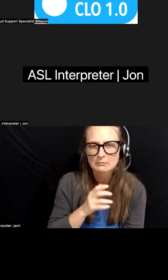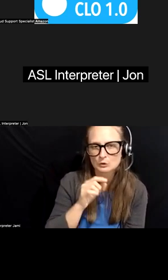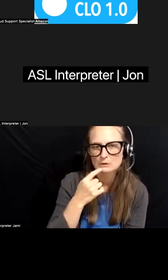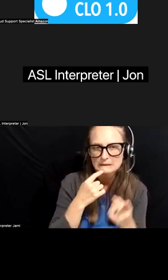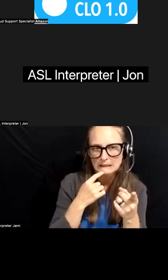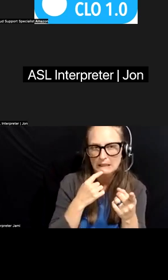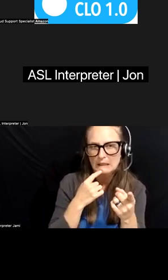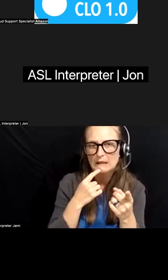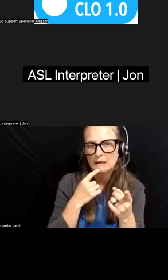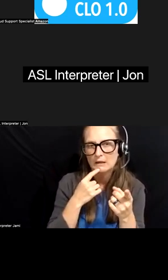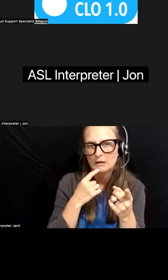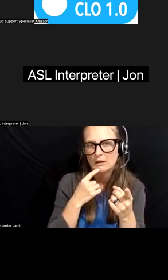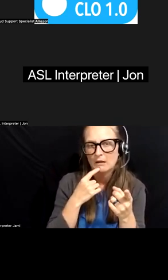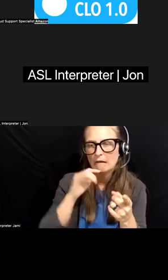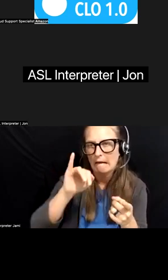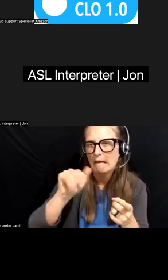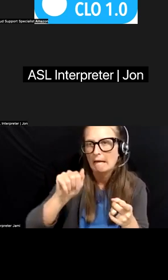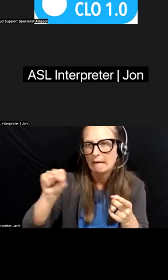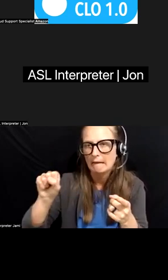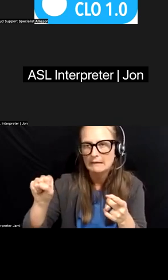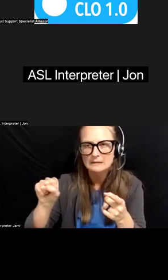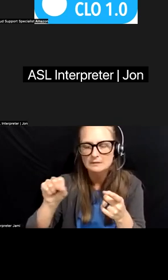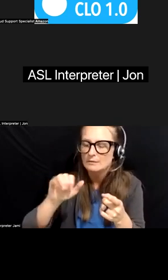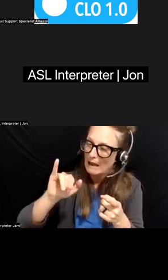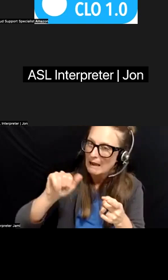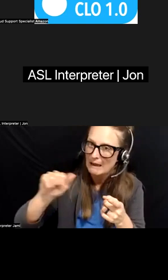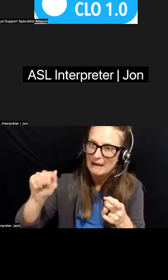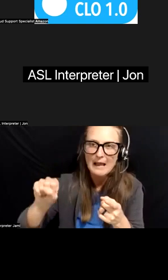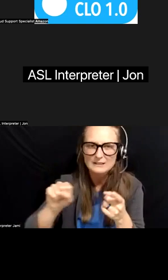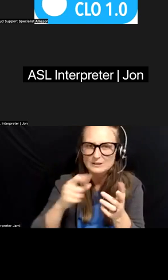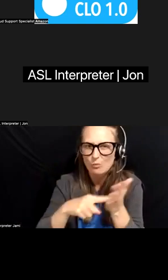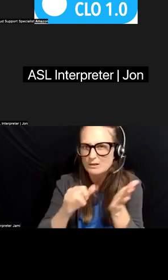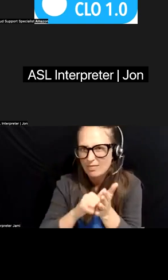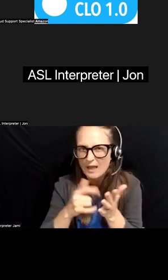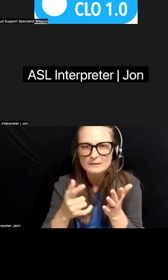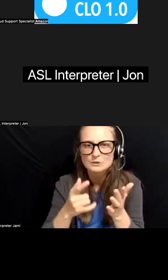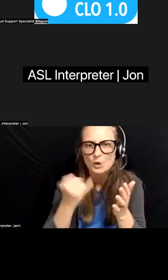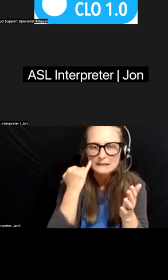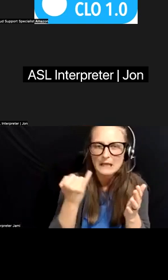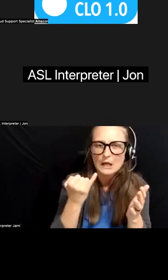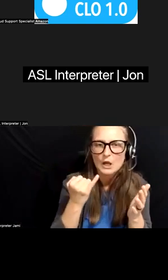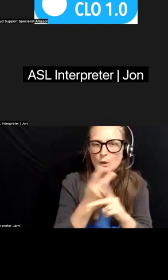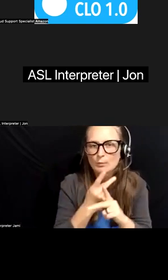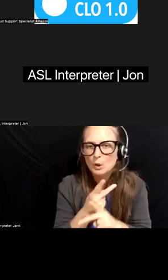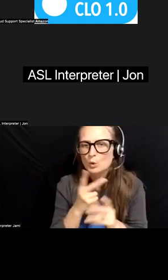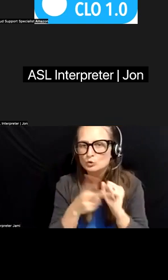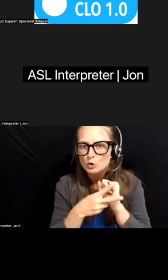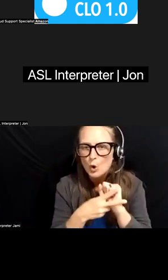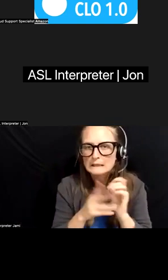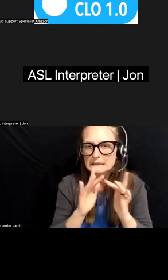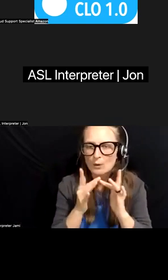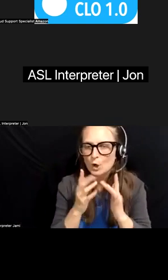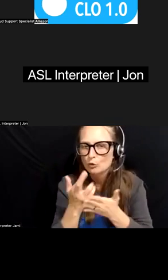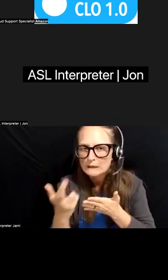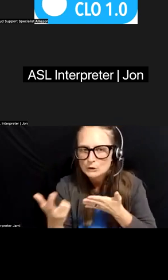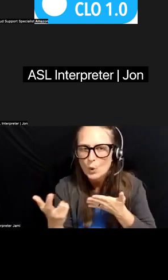service. What's the purpose of that? So the idea is compute, storage, and network resources